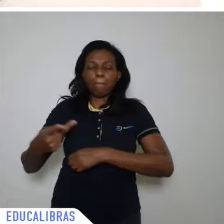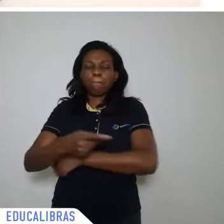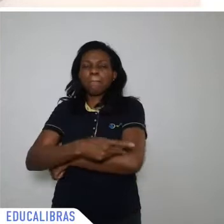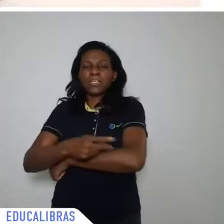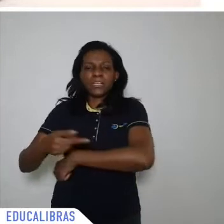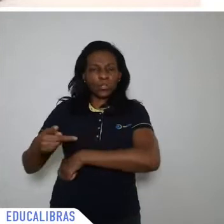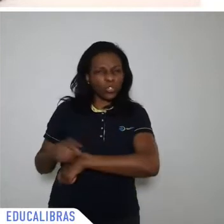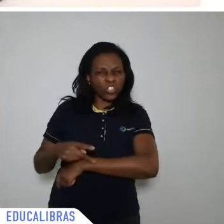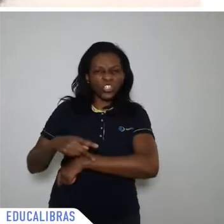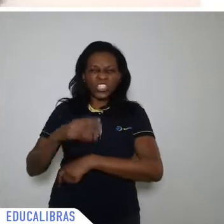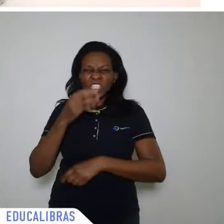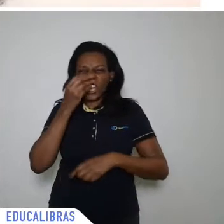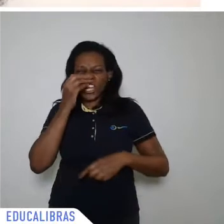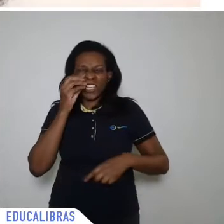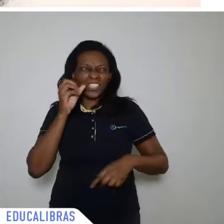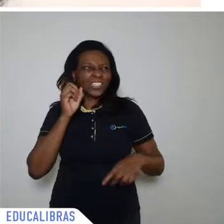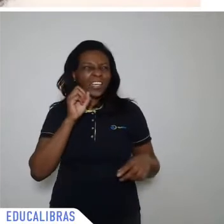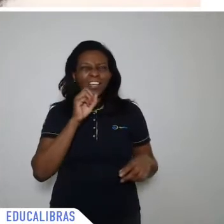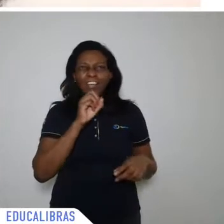the disobedience.